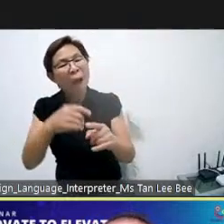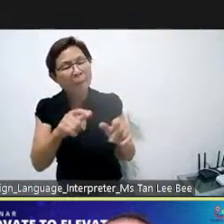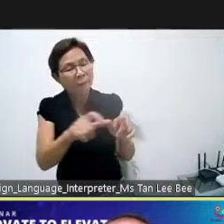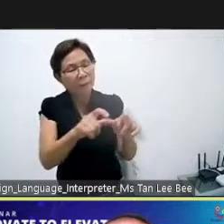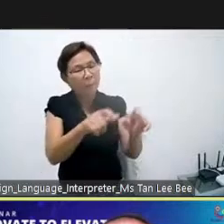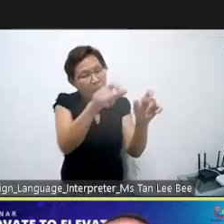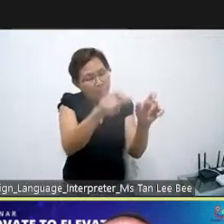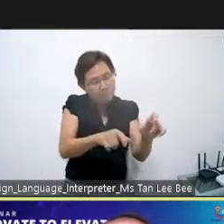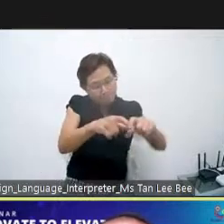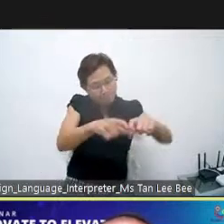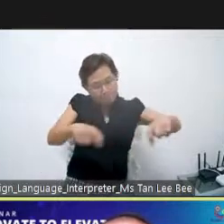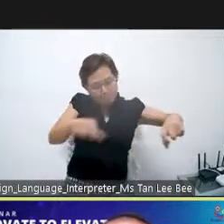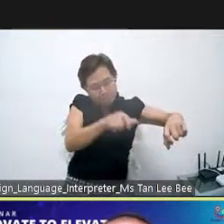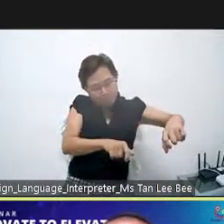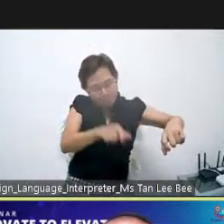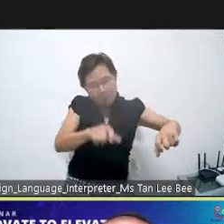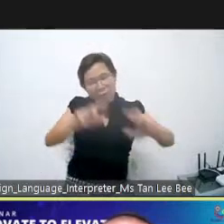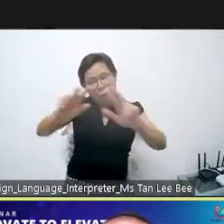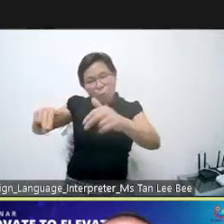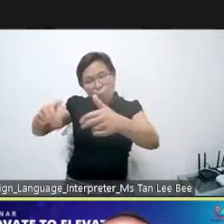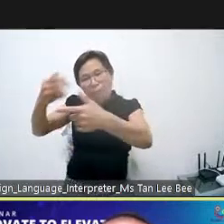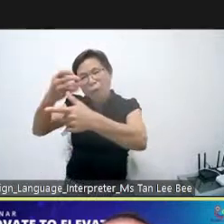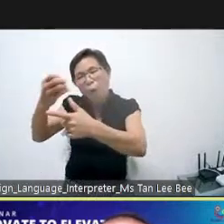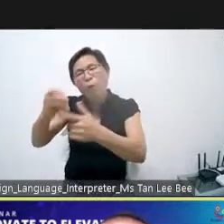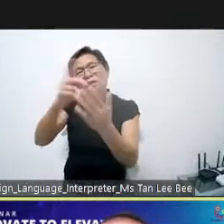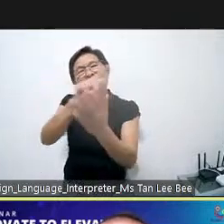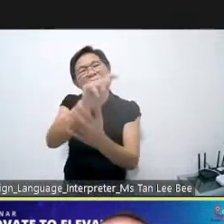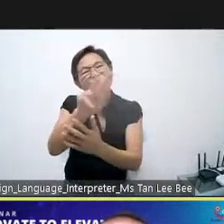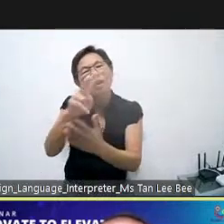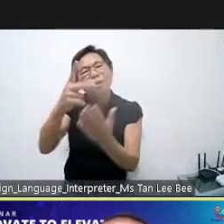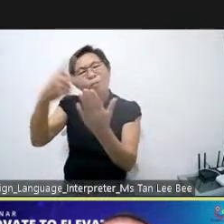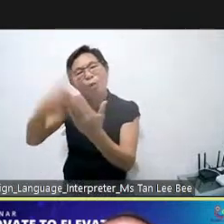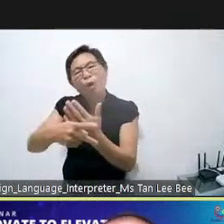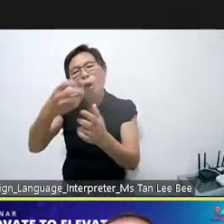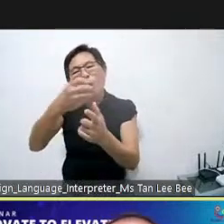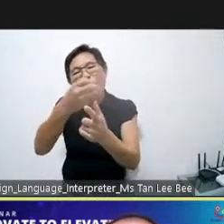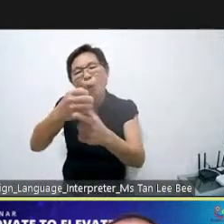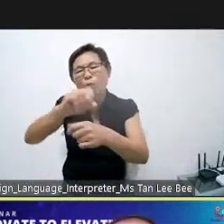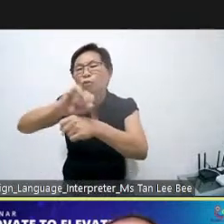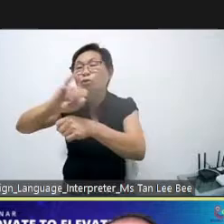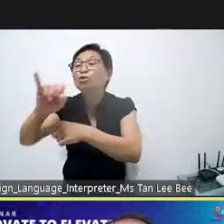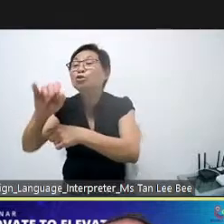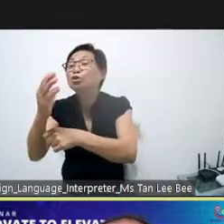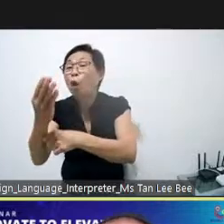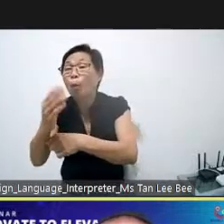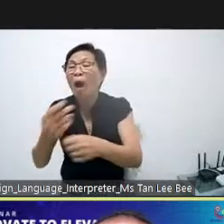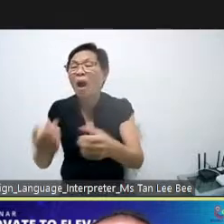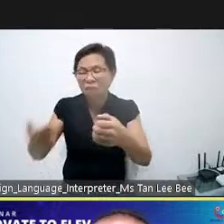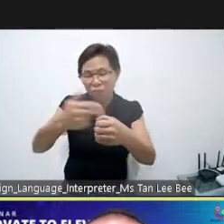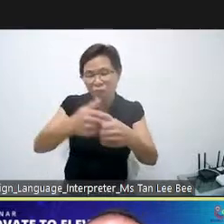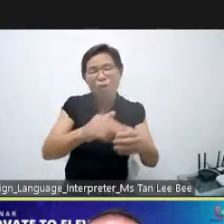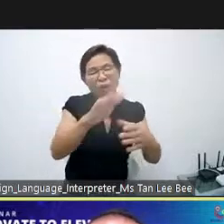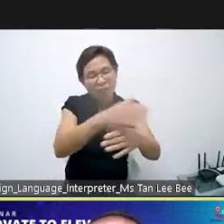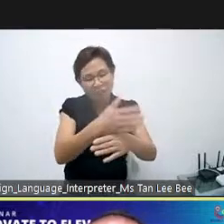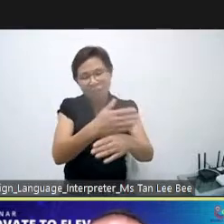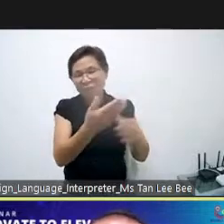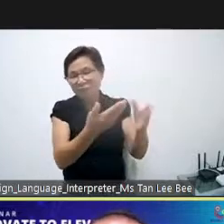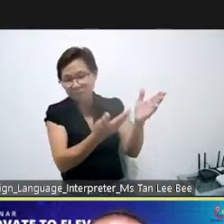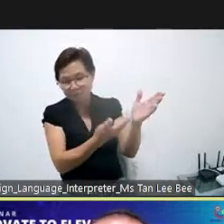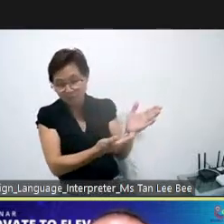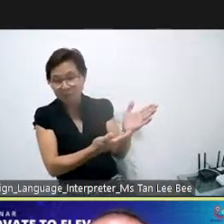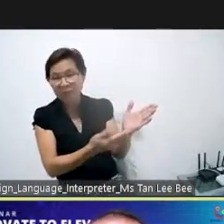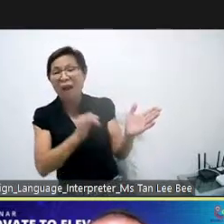in a webinar, in any TV program or any talk that I have joined before. Today I will share and I will